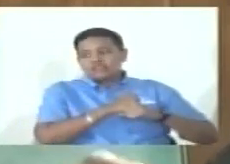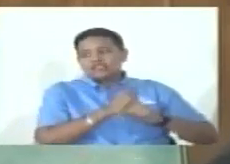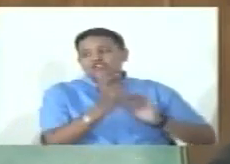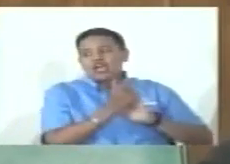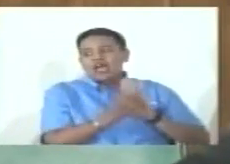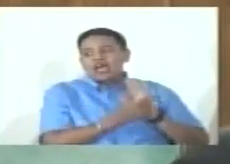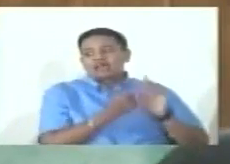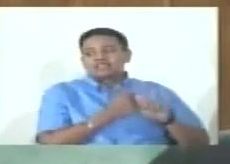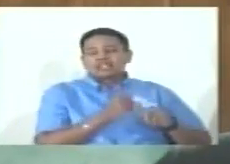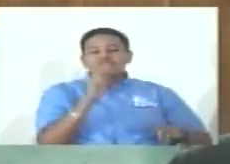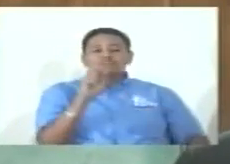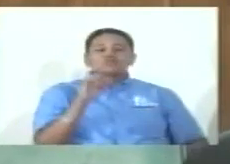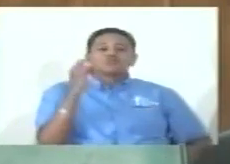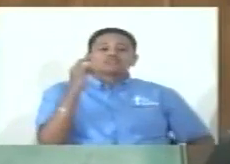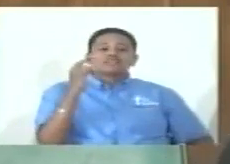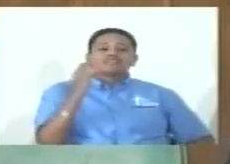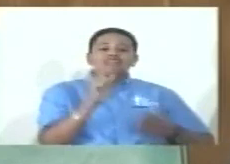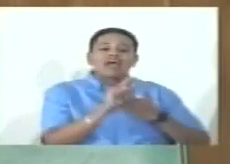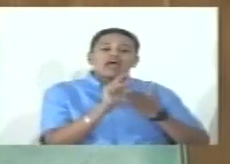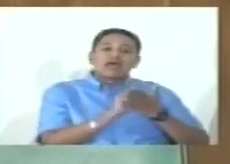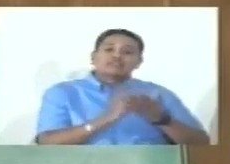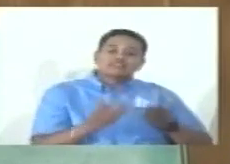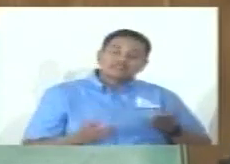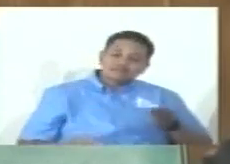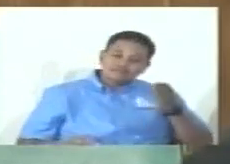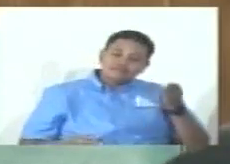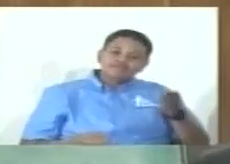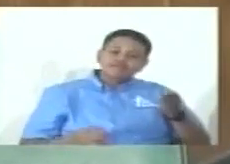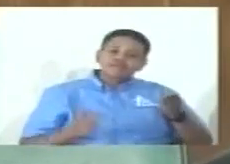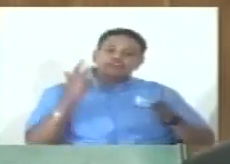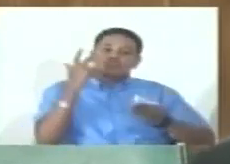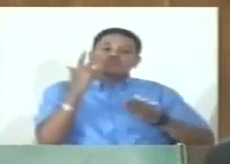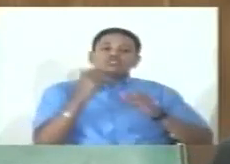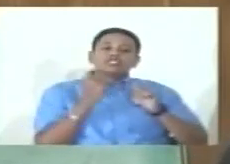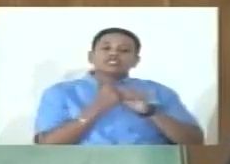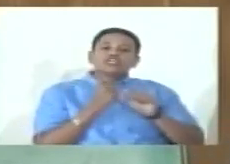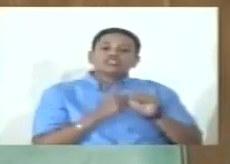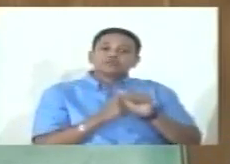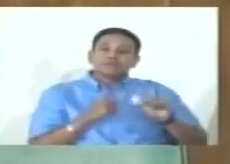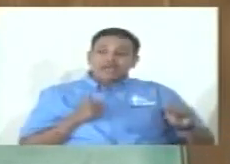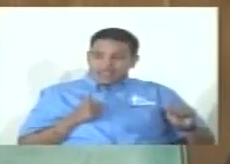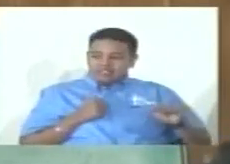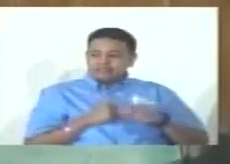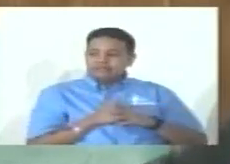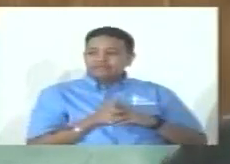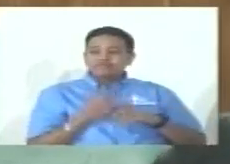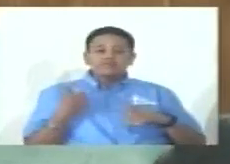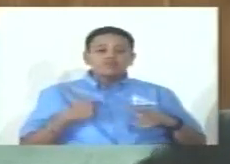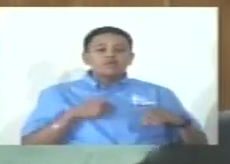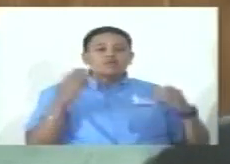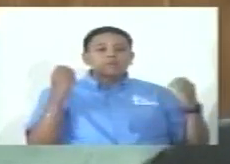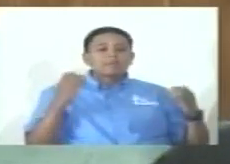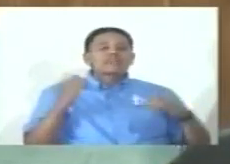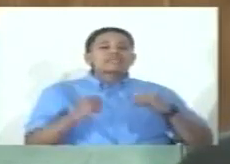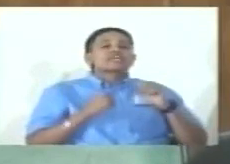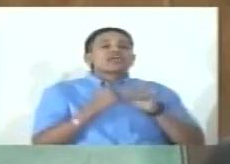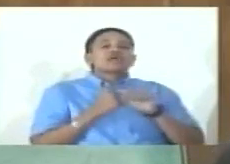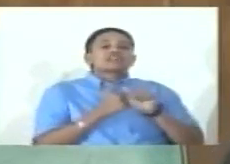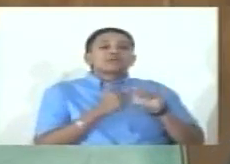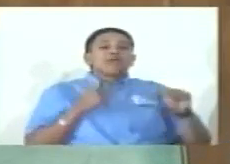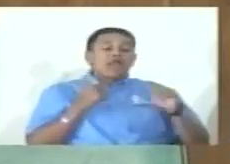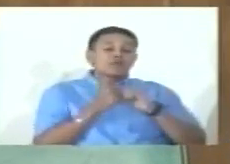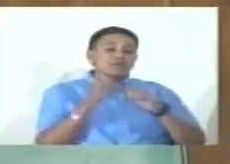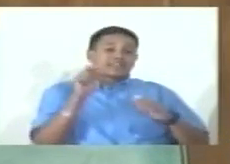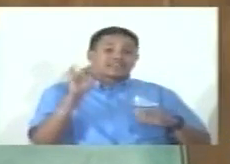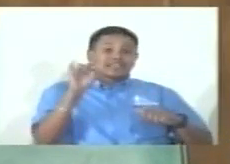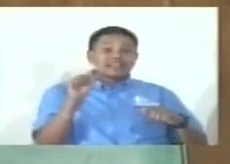a 2017 Act. We're 3 years behind. And we'll be many years behind with NIDS